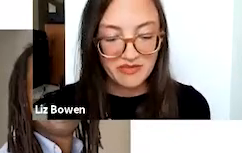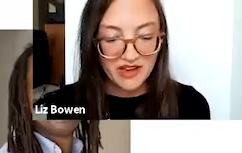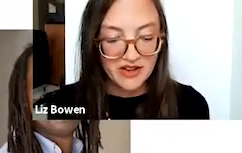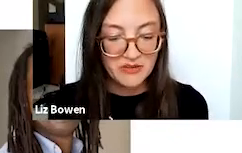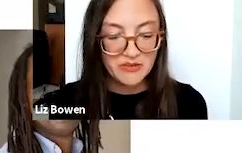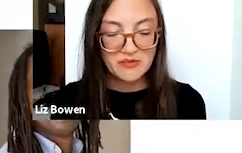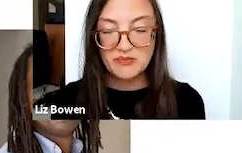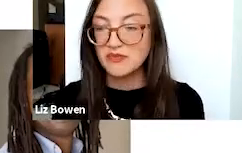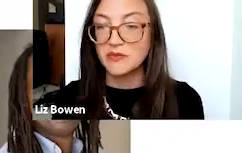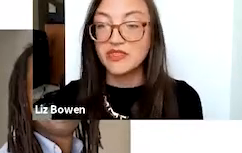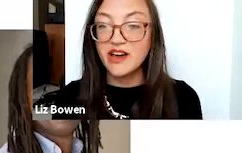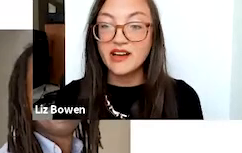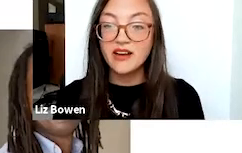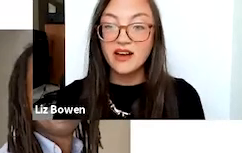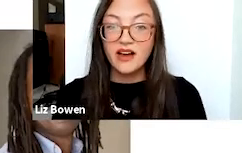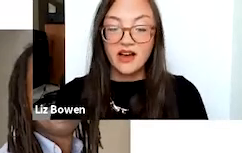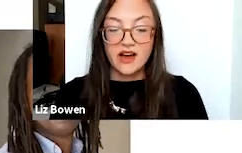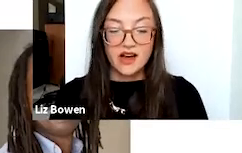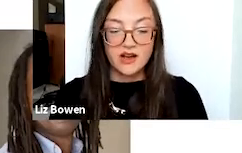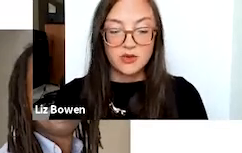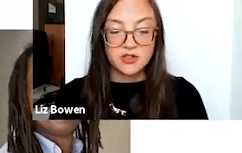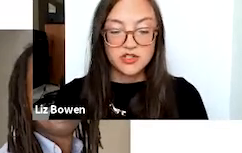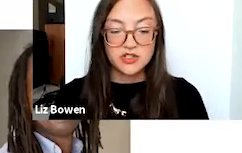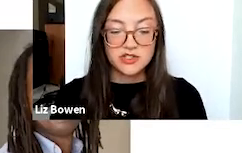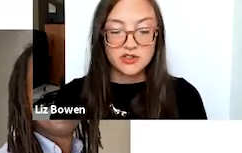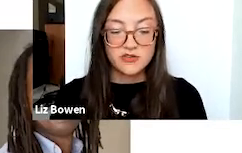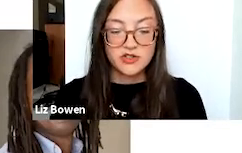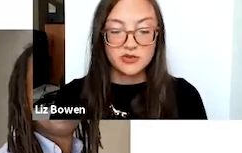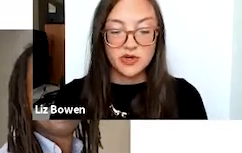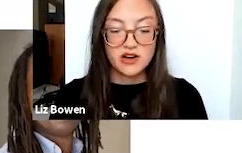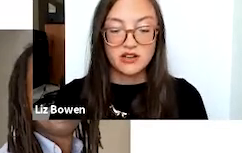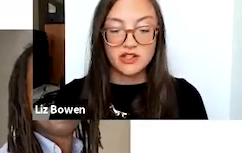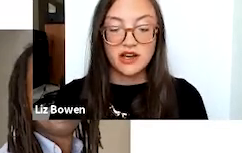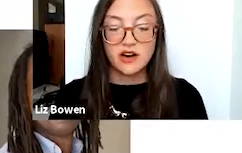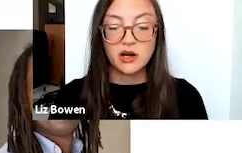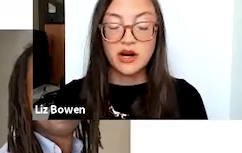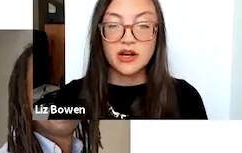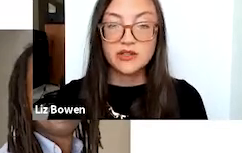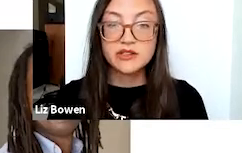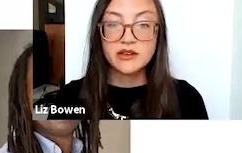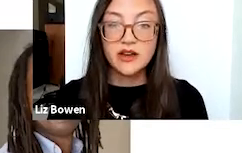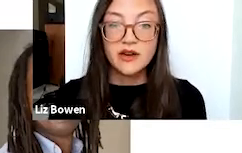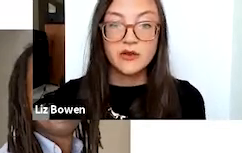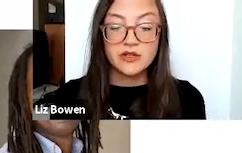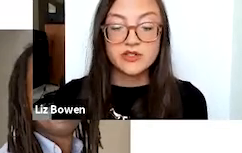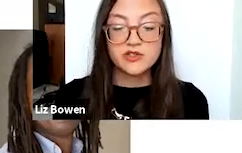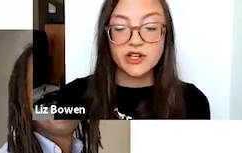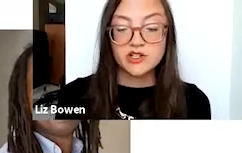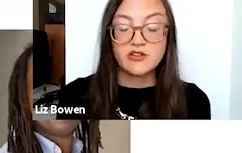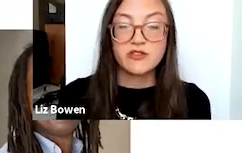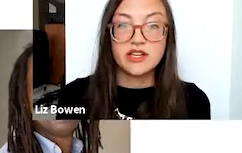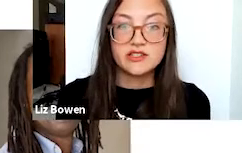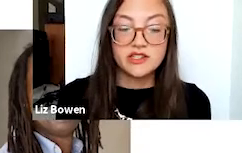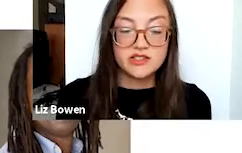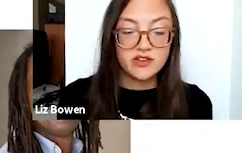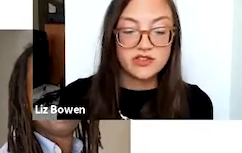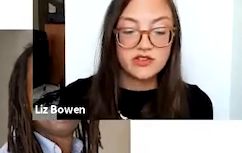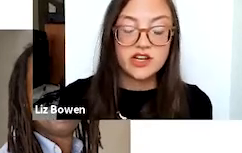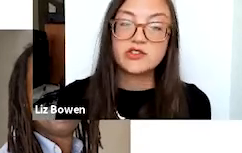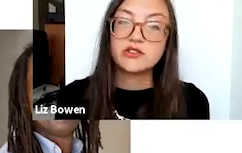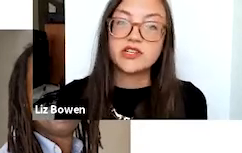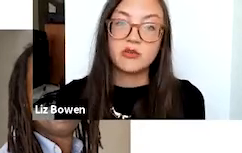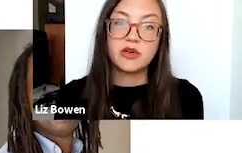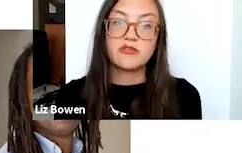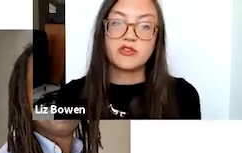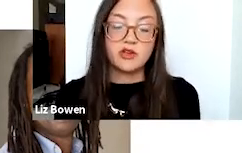hardest. And with that, I will turn things over to my colleague, Eric Perrins, who is director of the Hastings